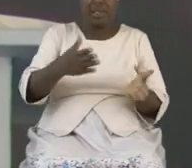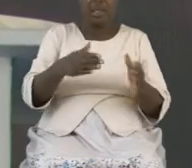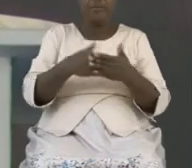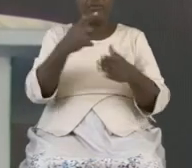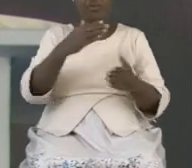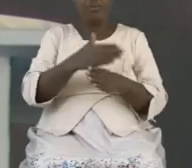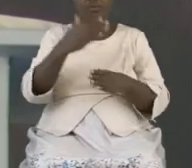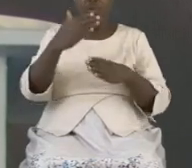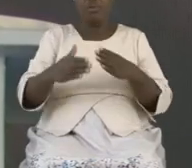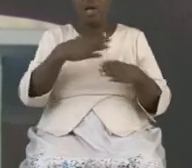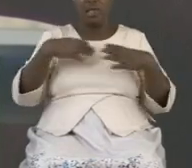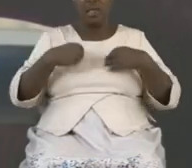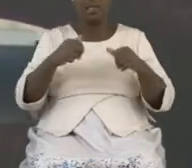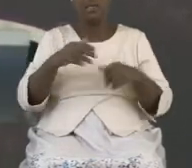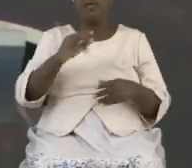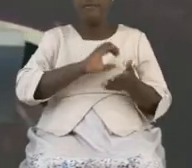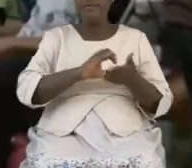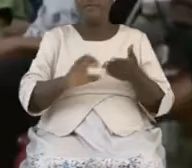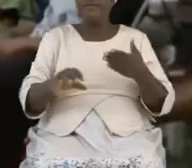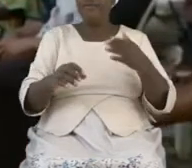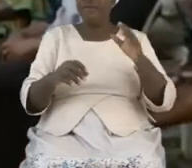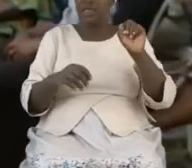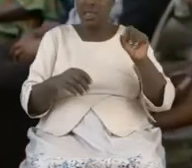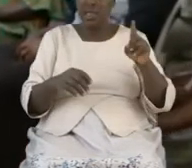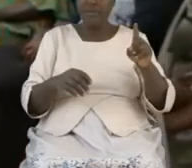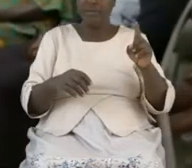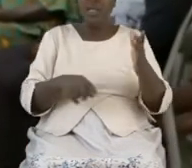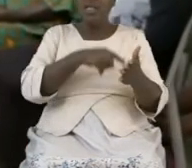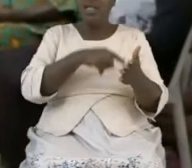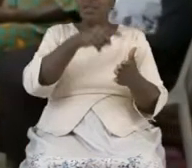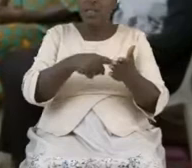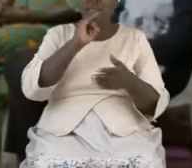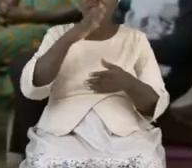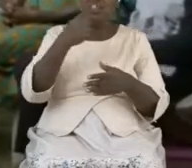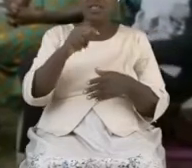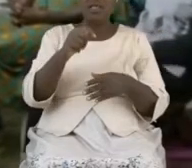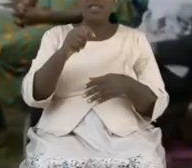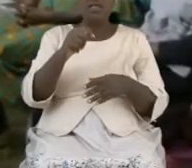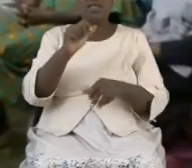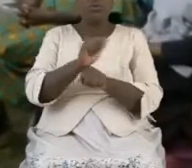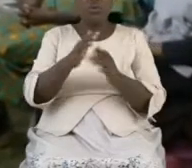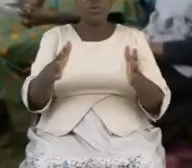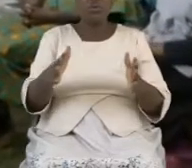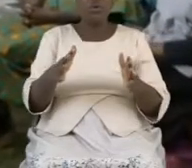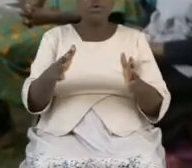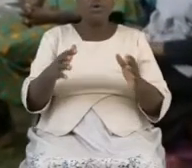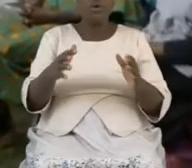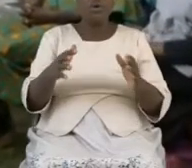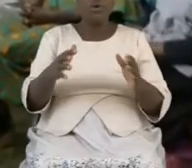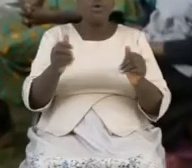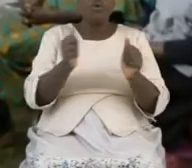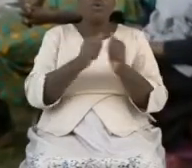11, this is the stone which was set at naught of